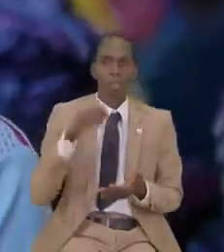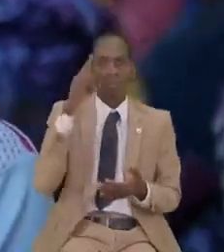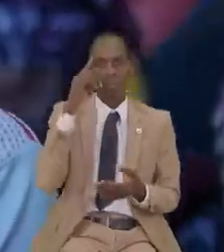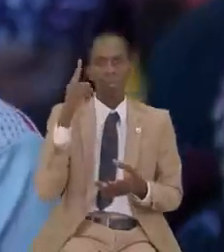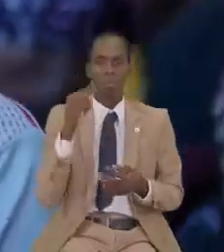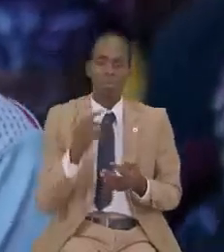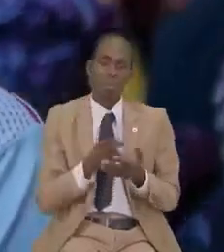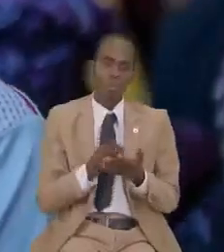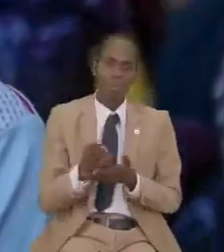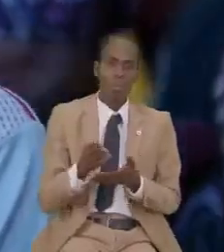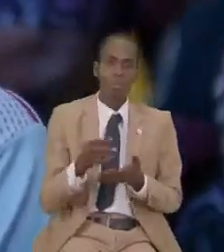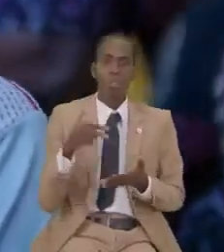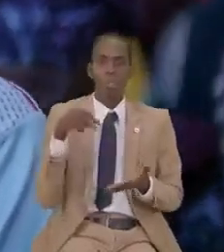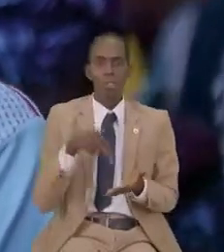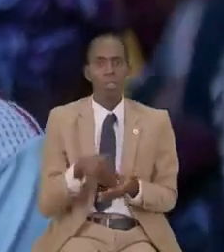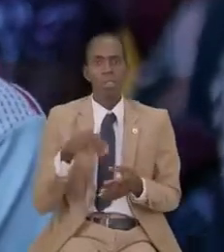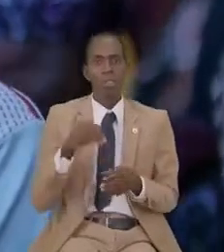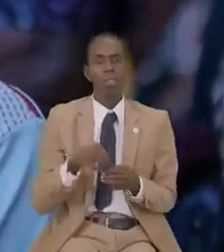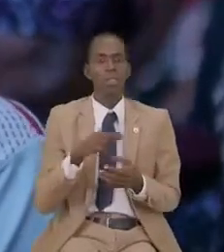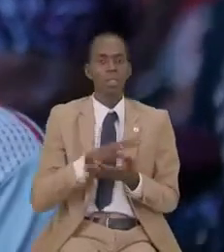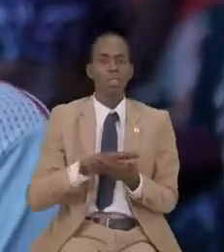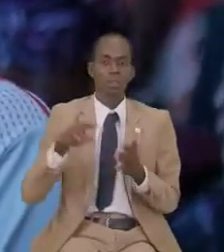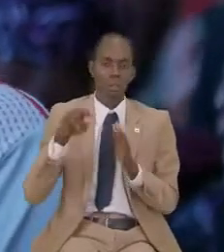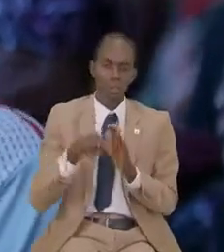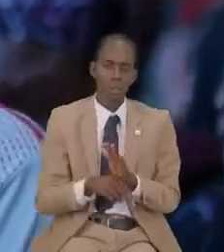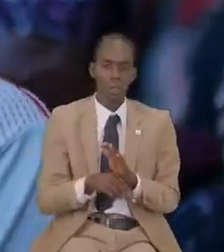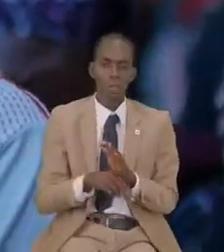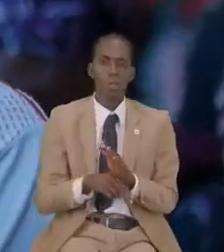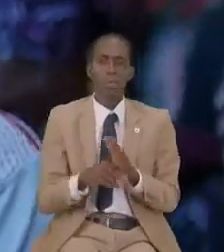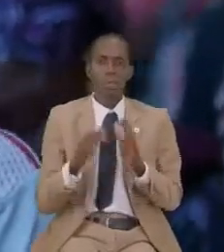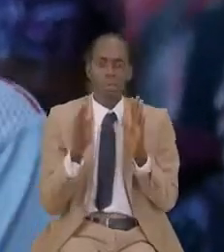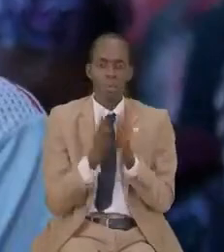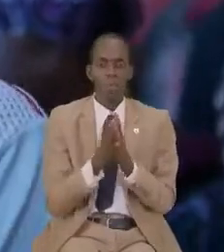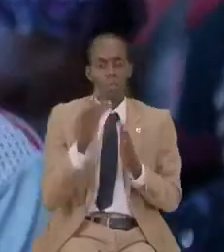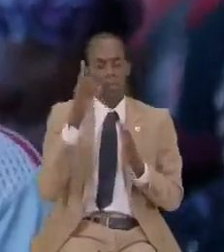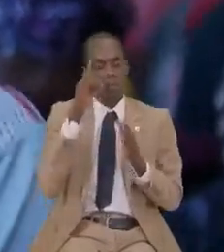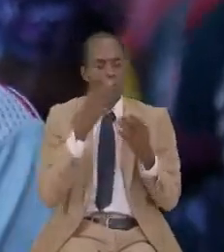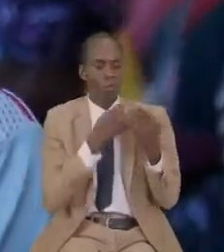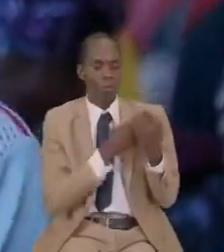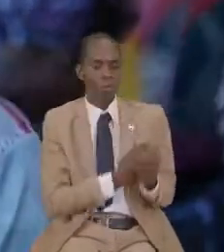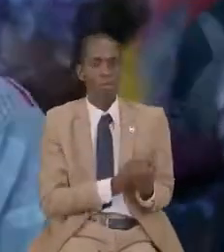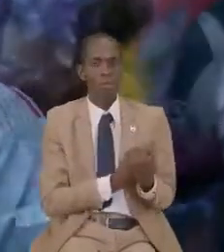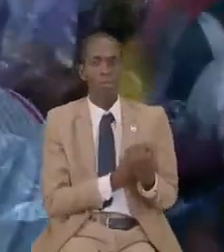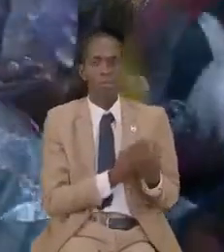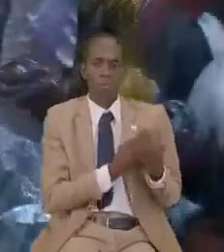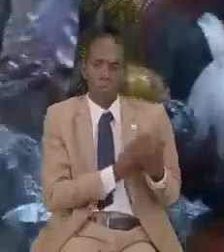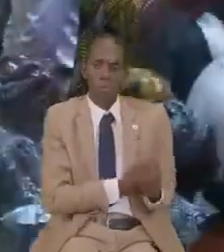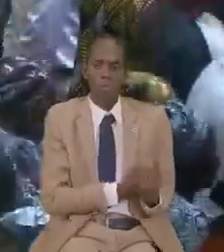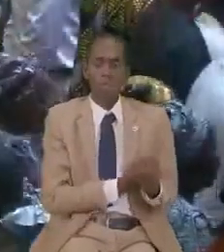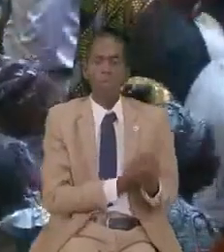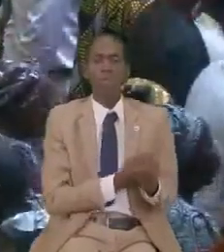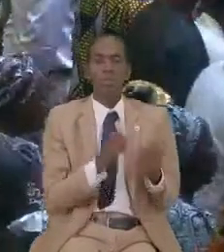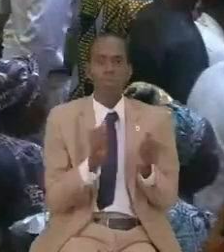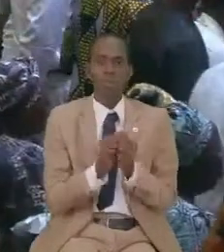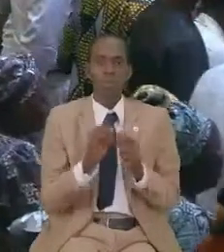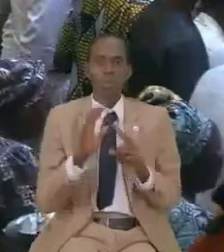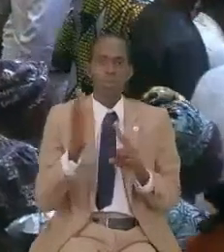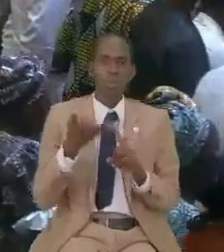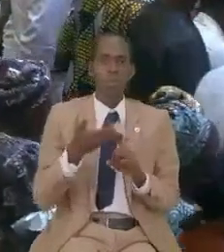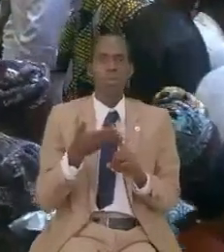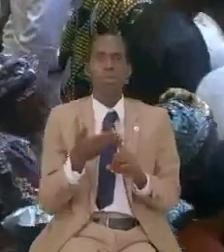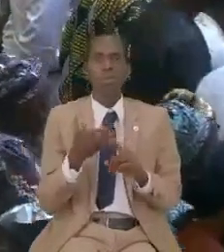truth. Stand in righteousness. Pray for courage. Courage with conviction.